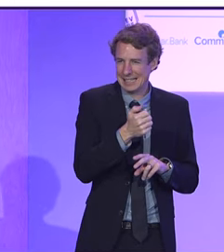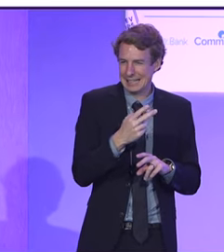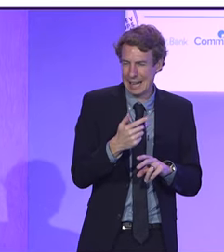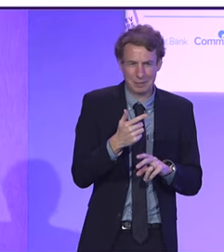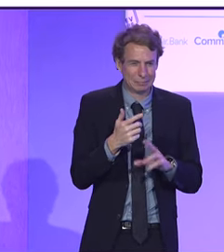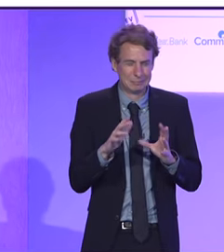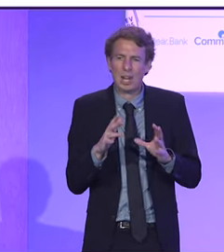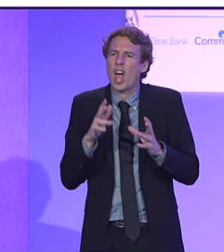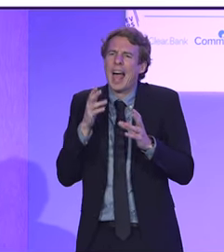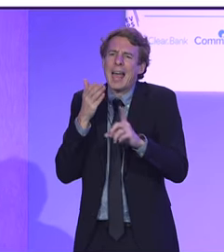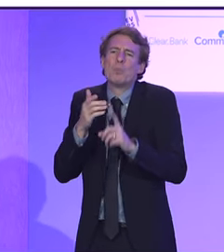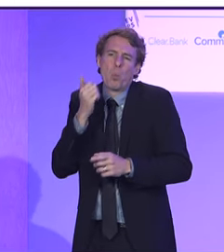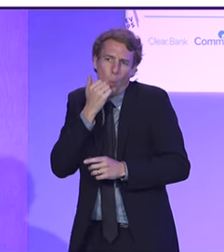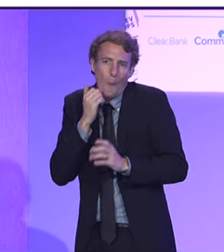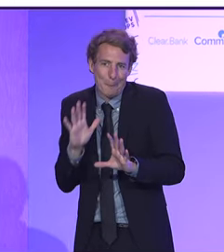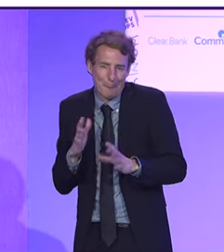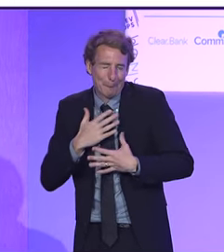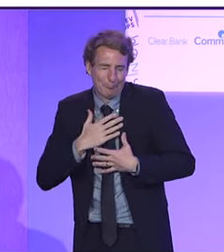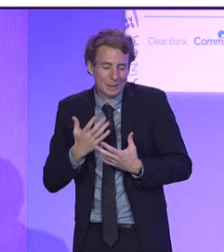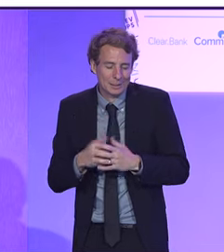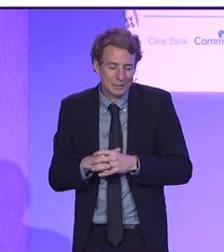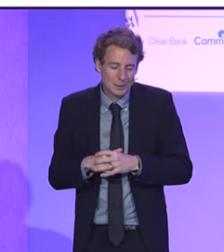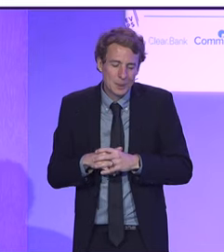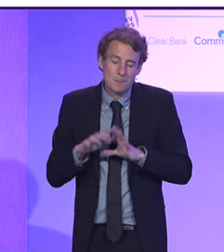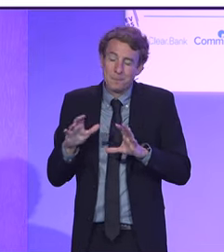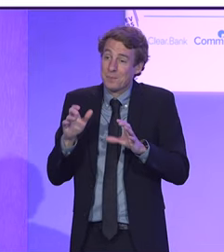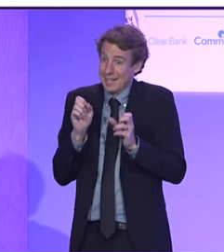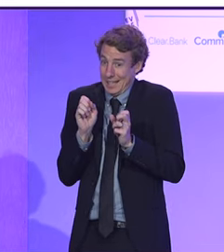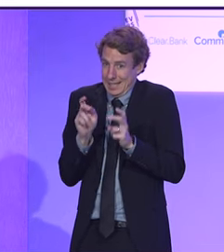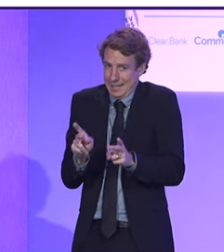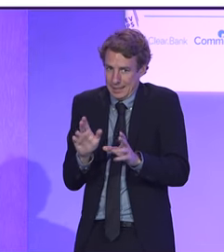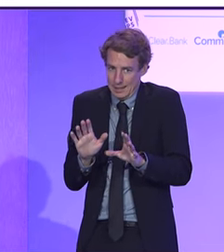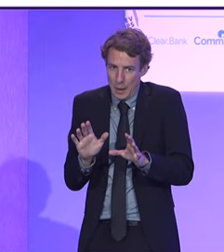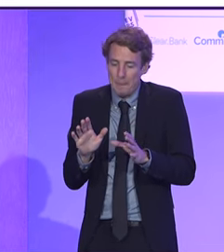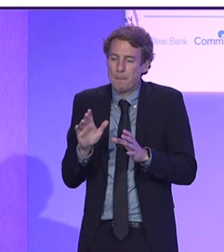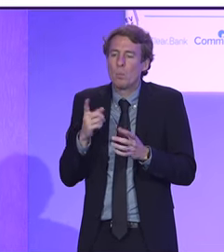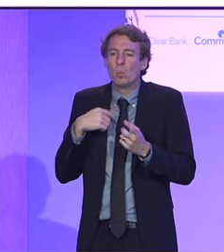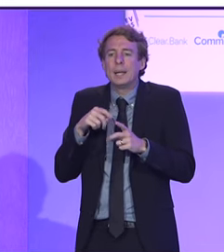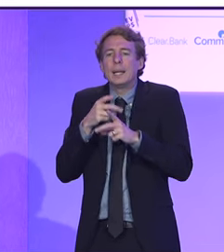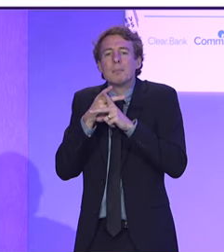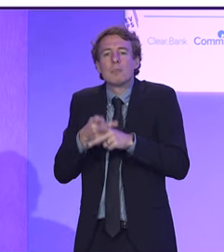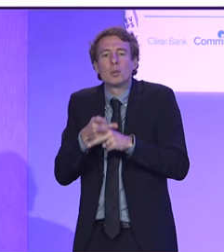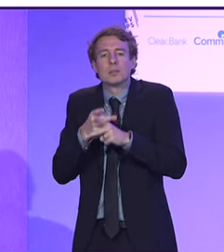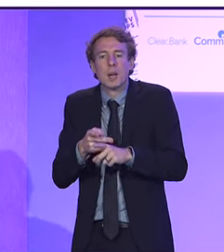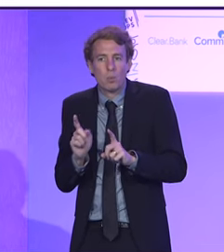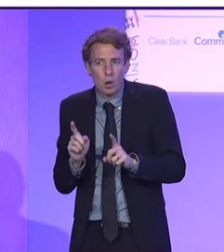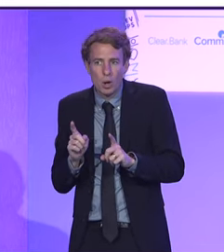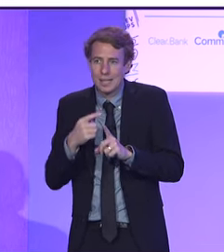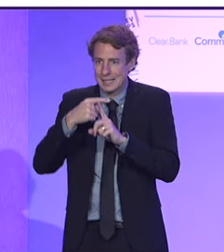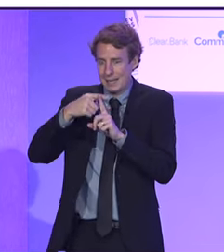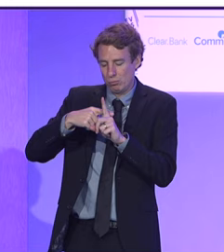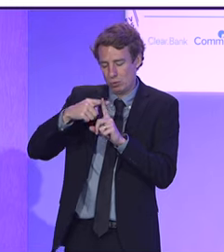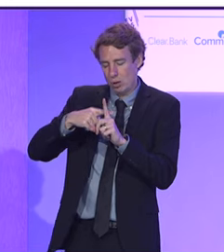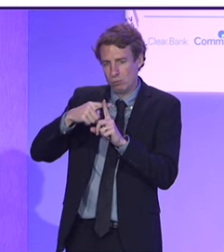warm. And so what we do with the system is that we will monitor the room temperature. And if there's